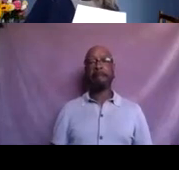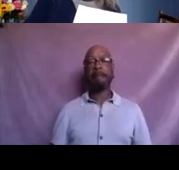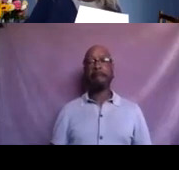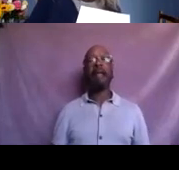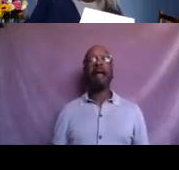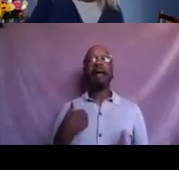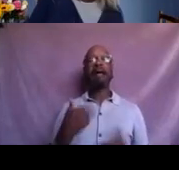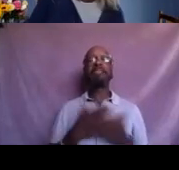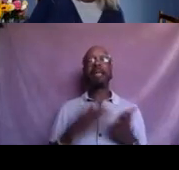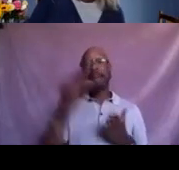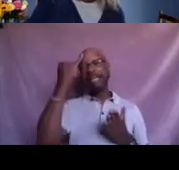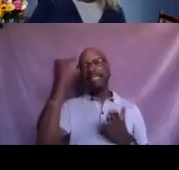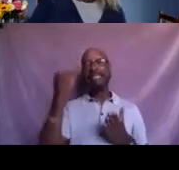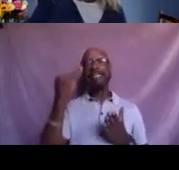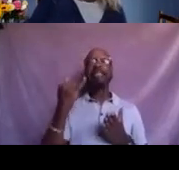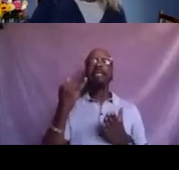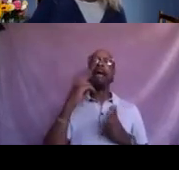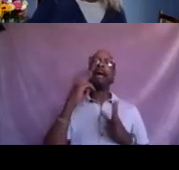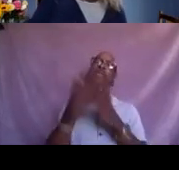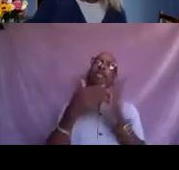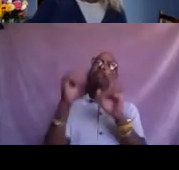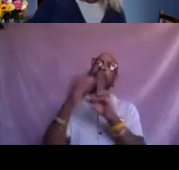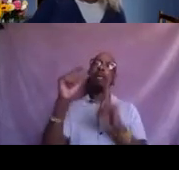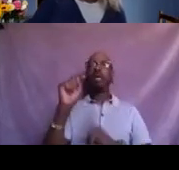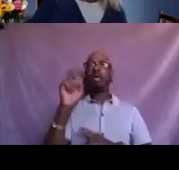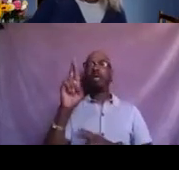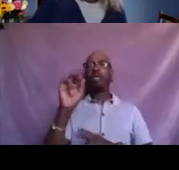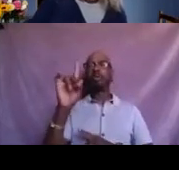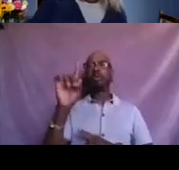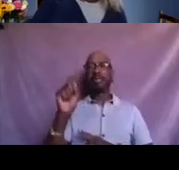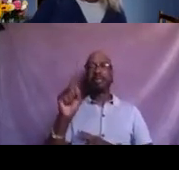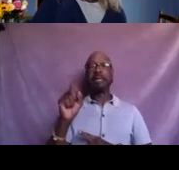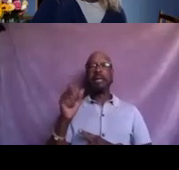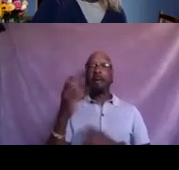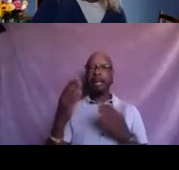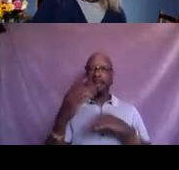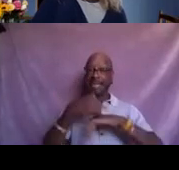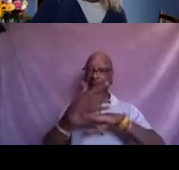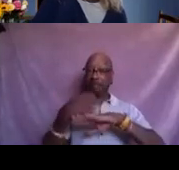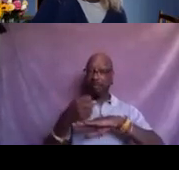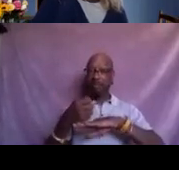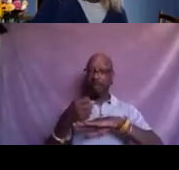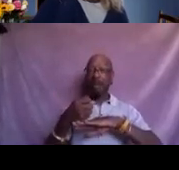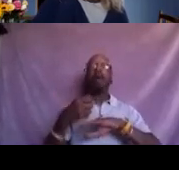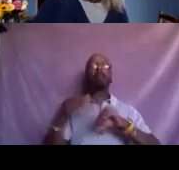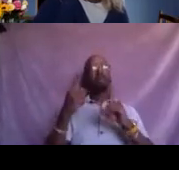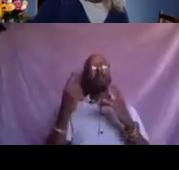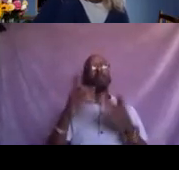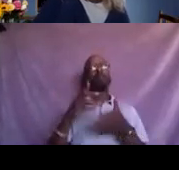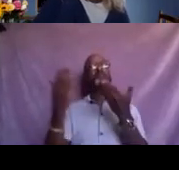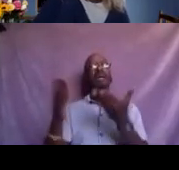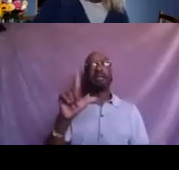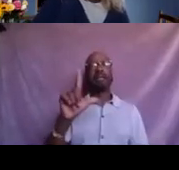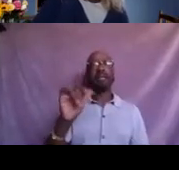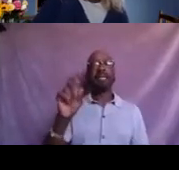tips and tricks. And so the tips and tricks we might run out of time for, but they're links. So again, it's more resources